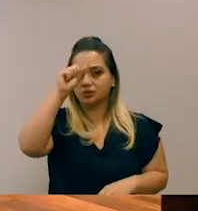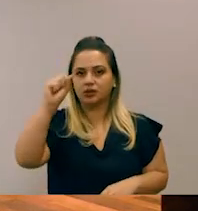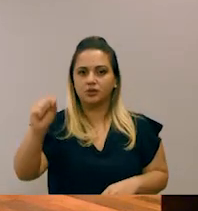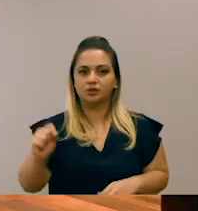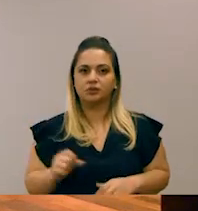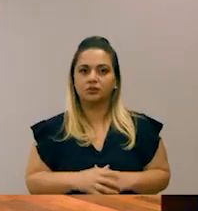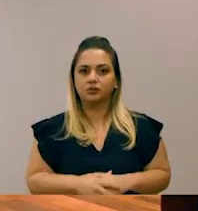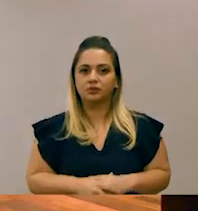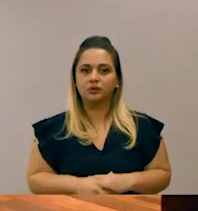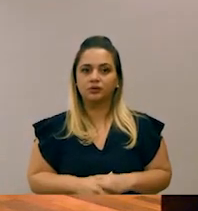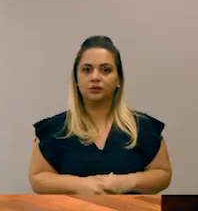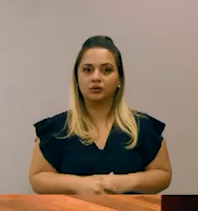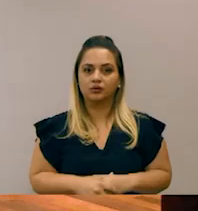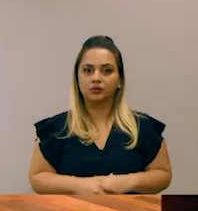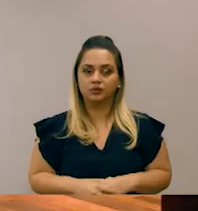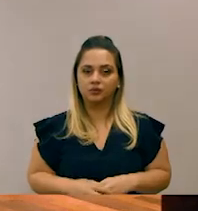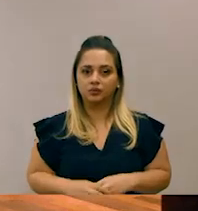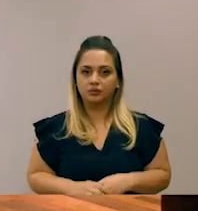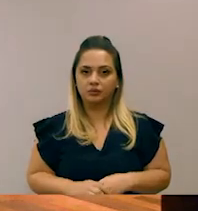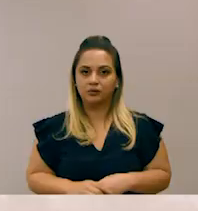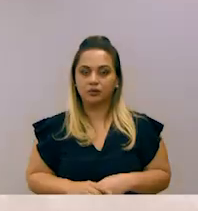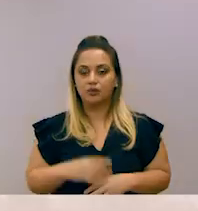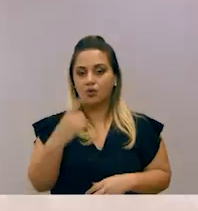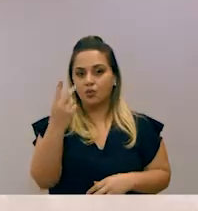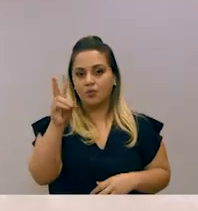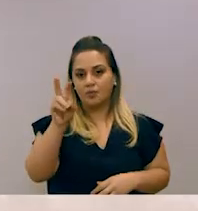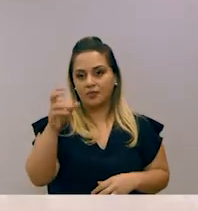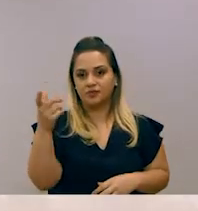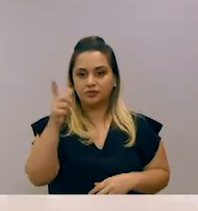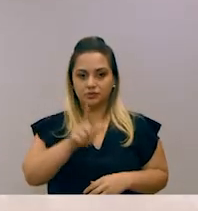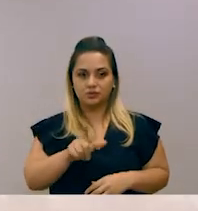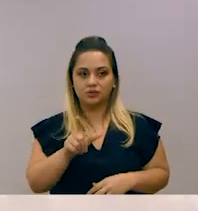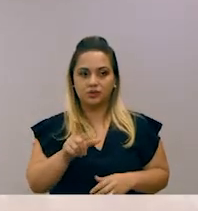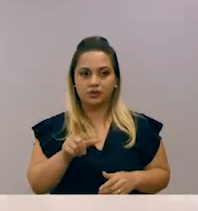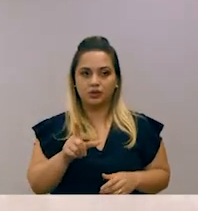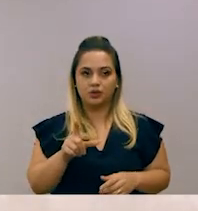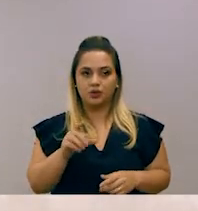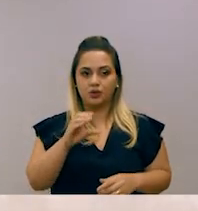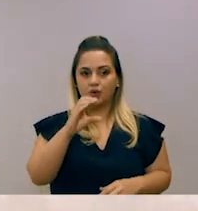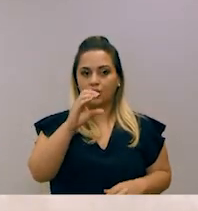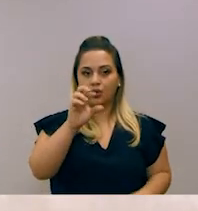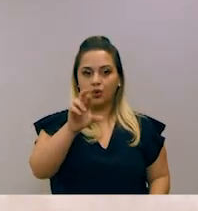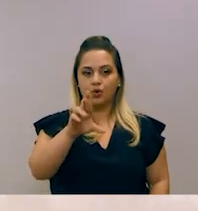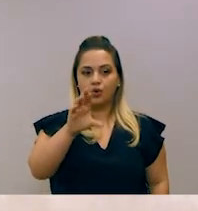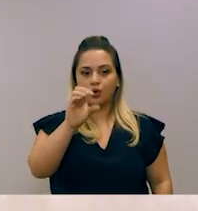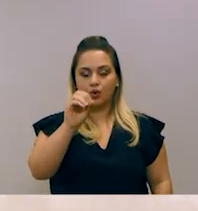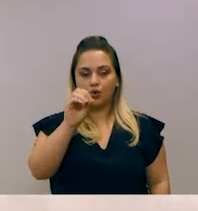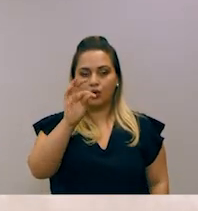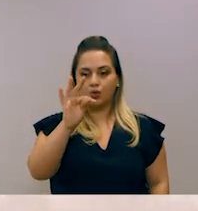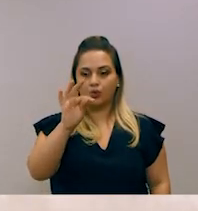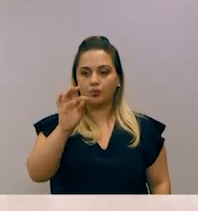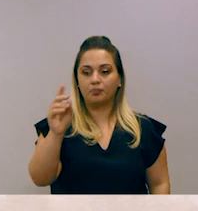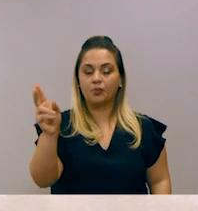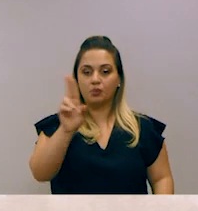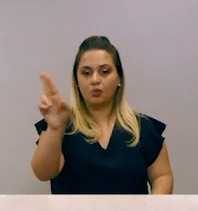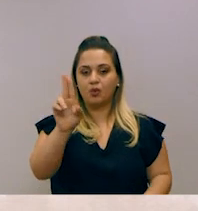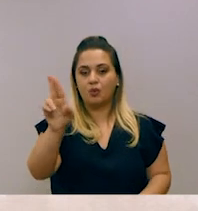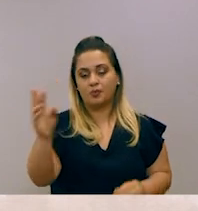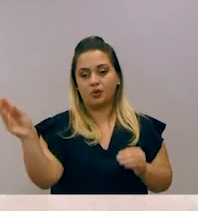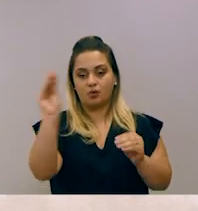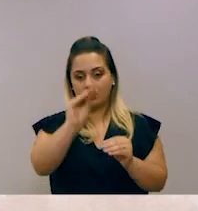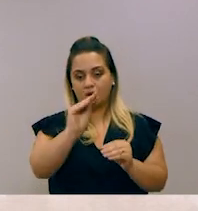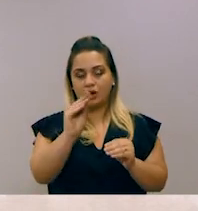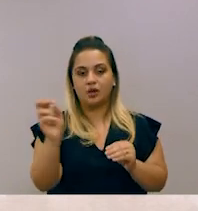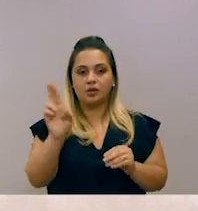supervised learning techniques. Once we could label these samples